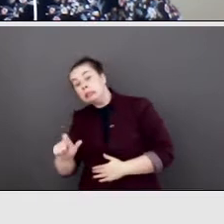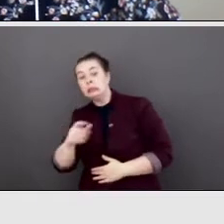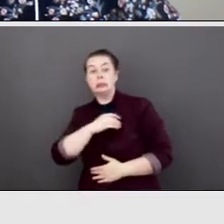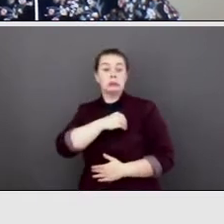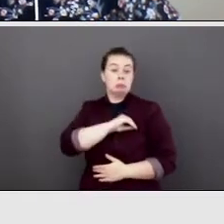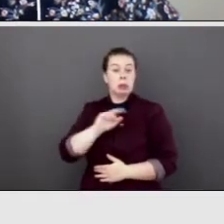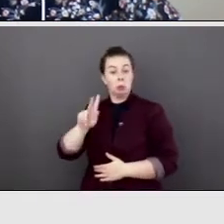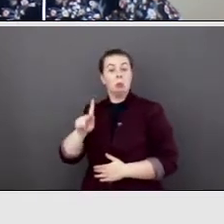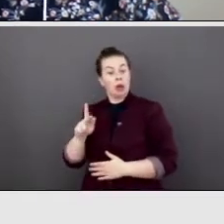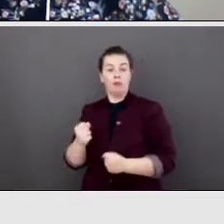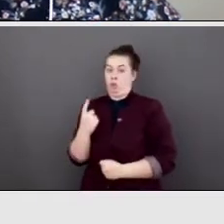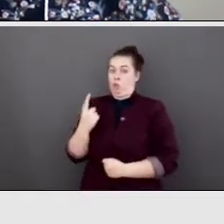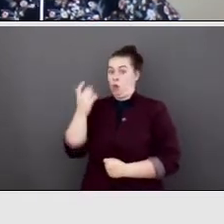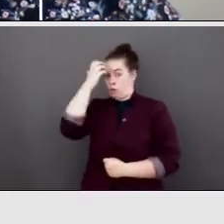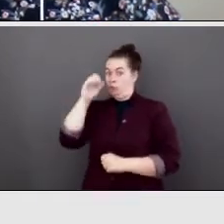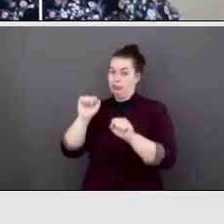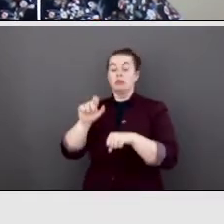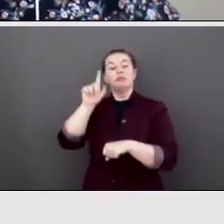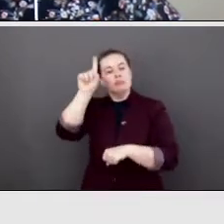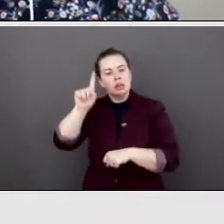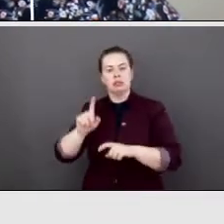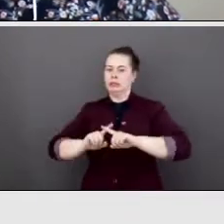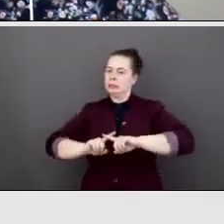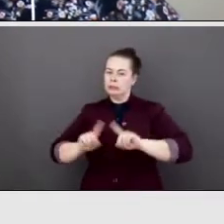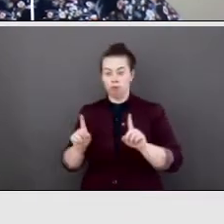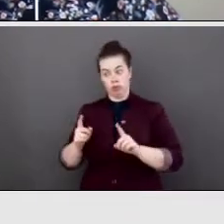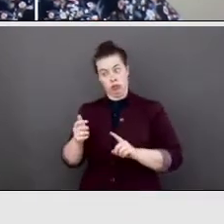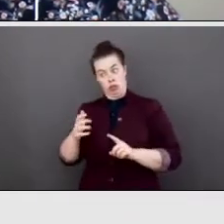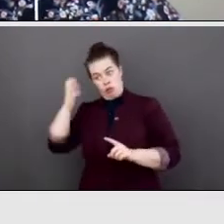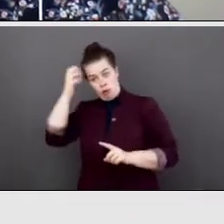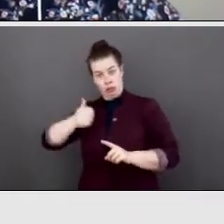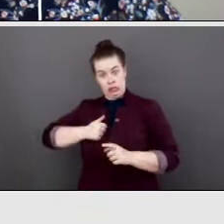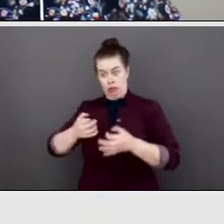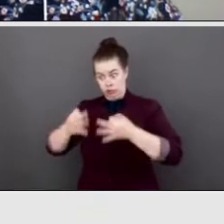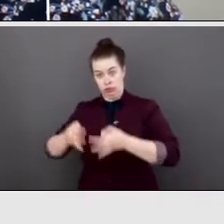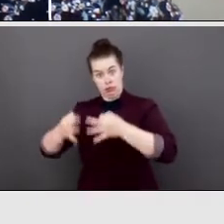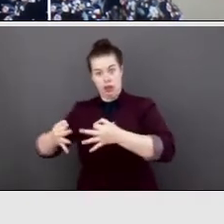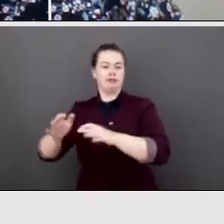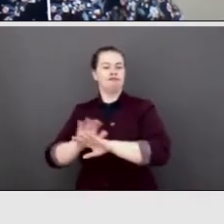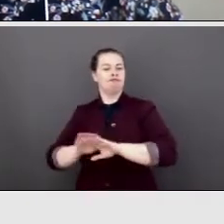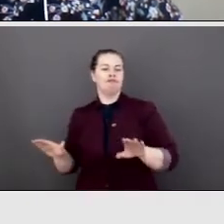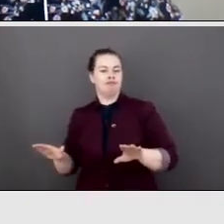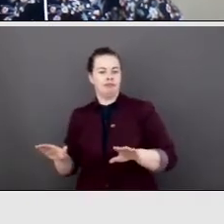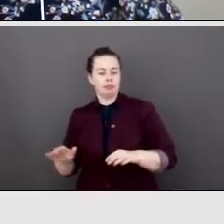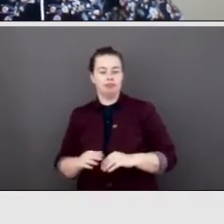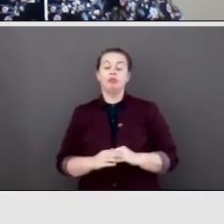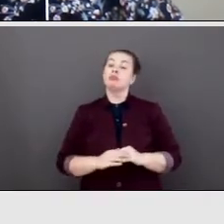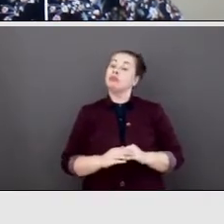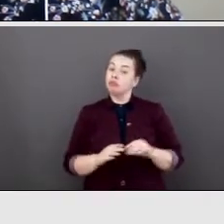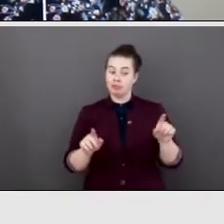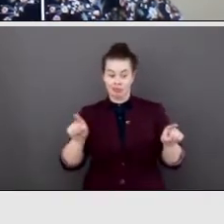a central government, but these countries still take a decentralized approach to healthcare provision. There are